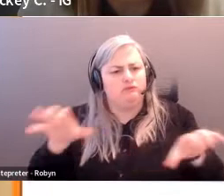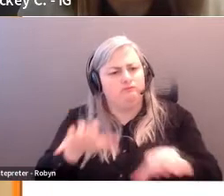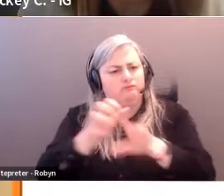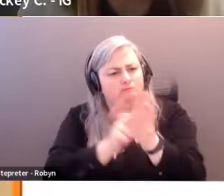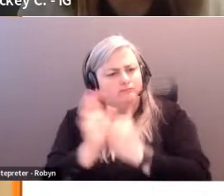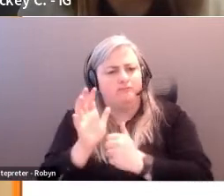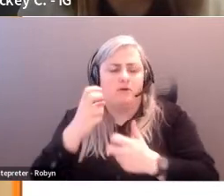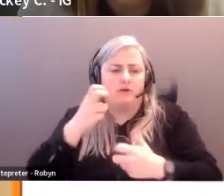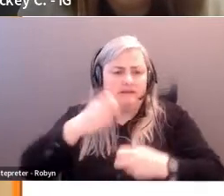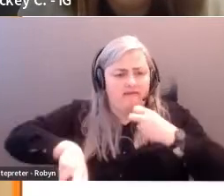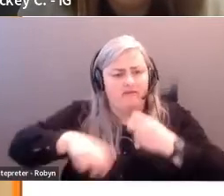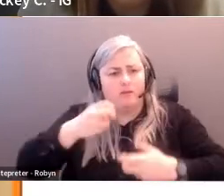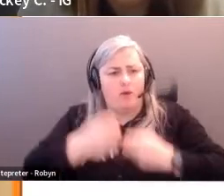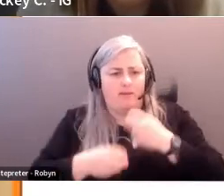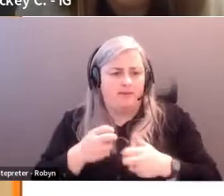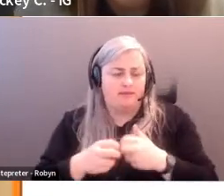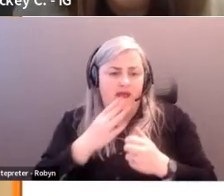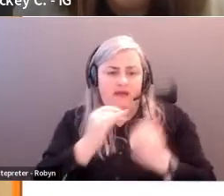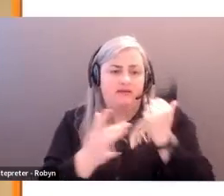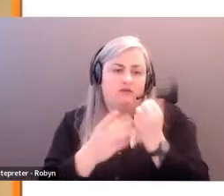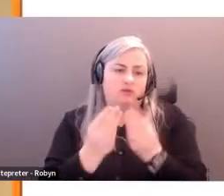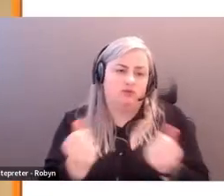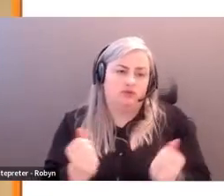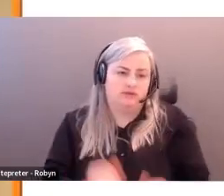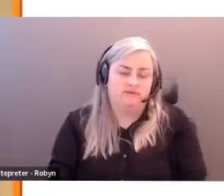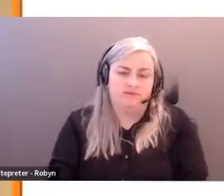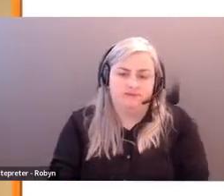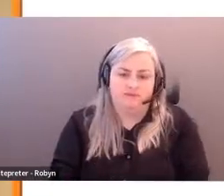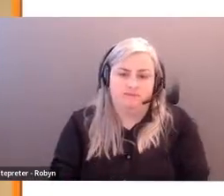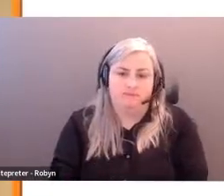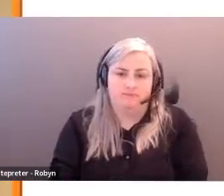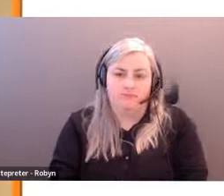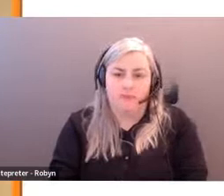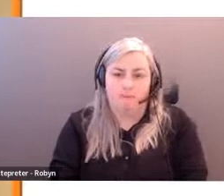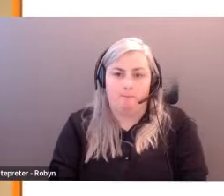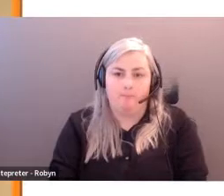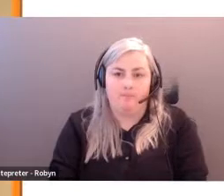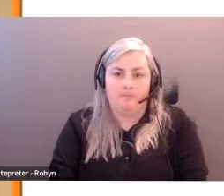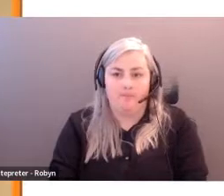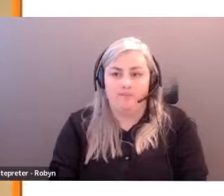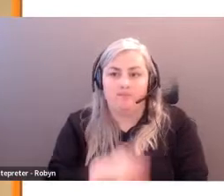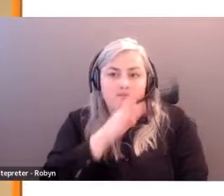method, innovative technical solutions. For now, yeah.